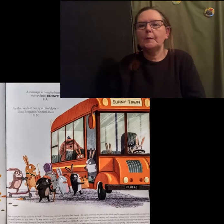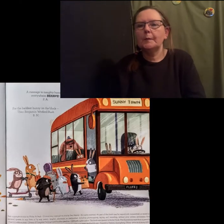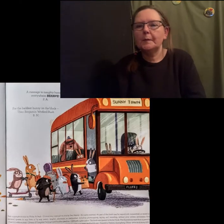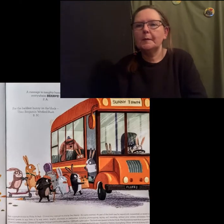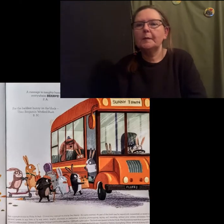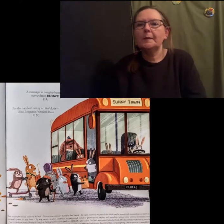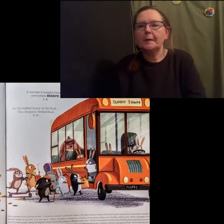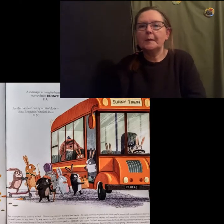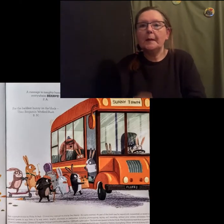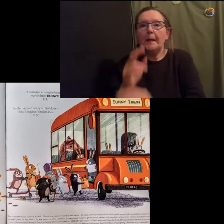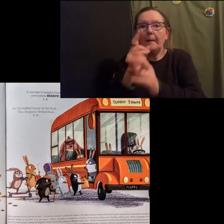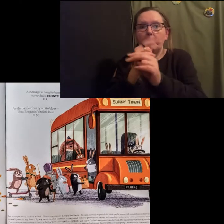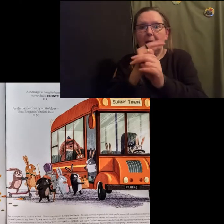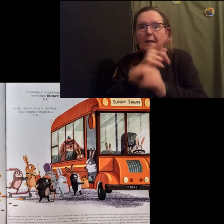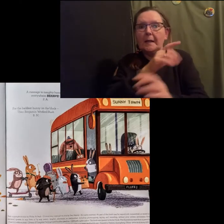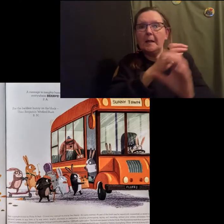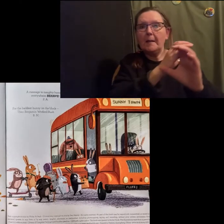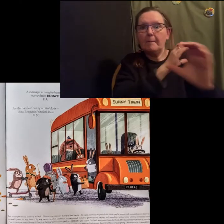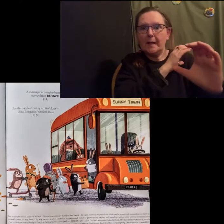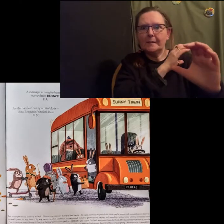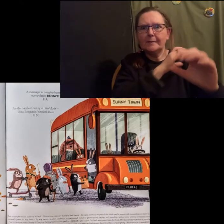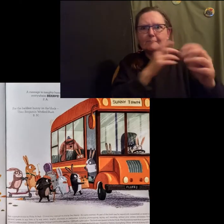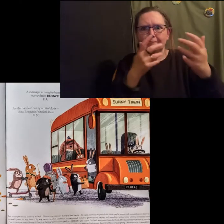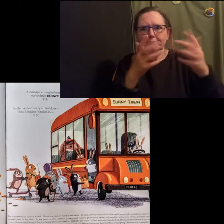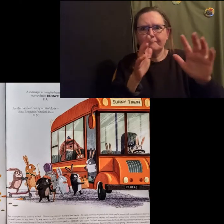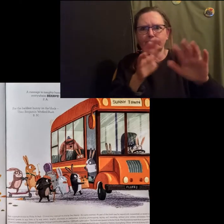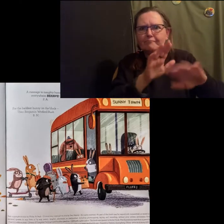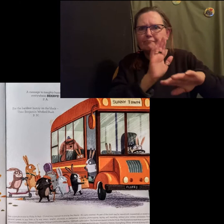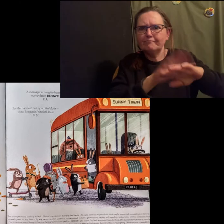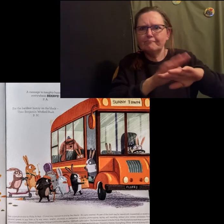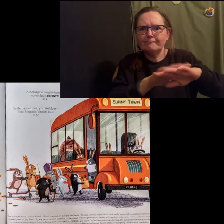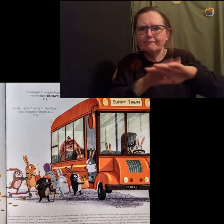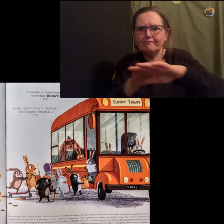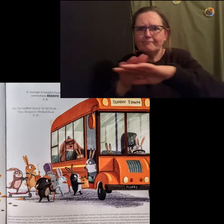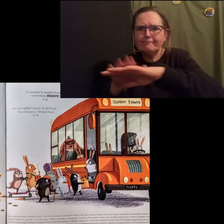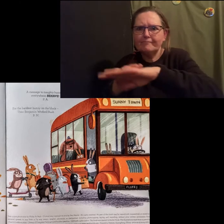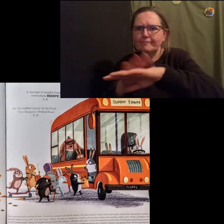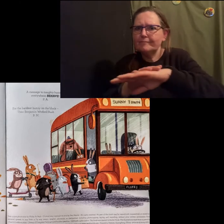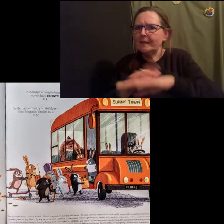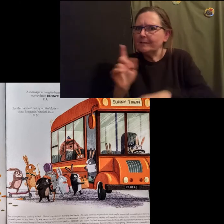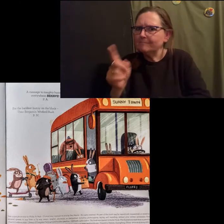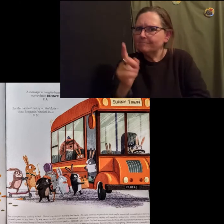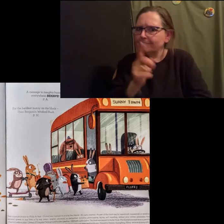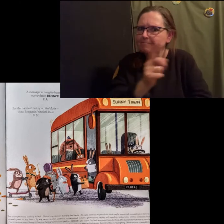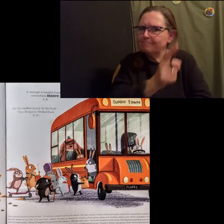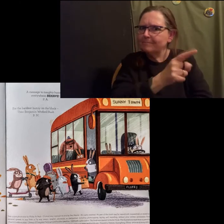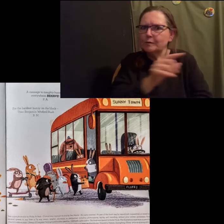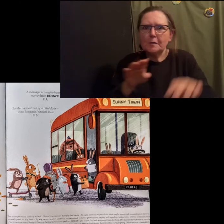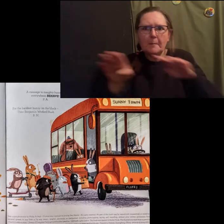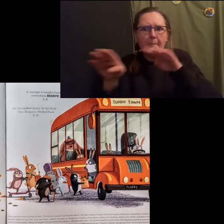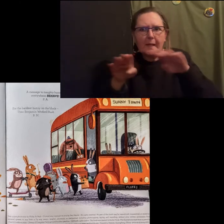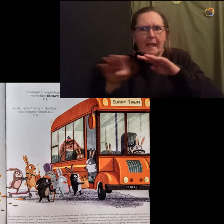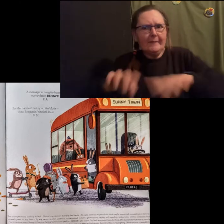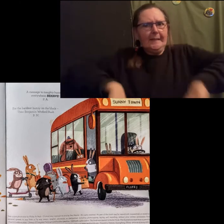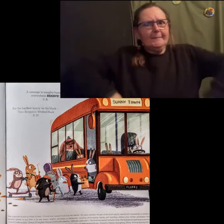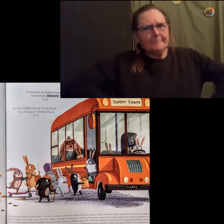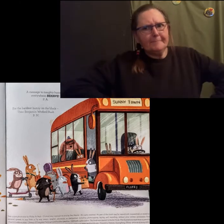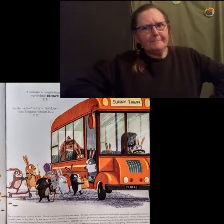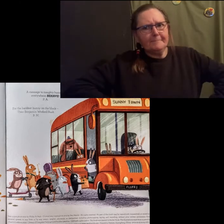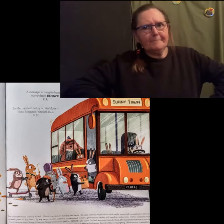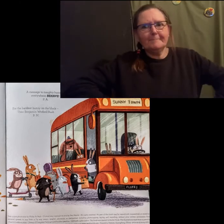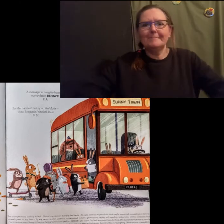Bunnies on the bus. And this is a message to naughty bunnies everywhere. Behave!